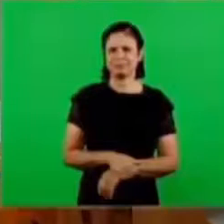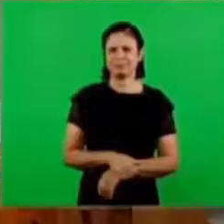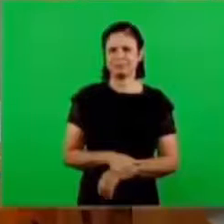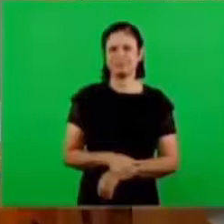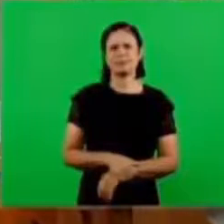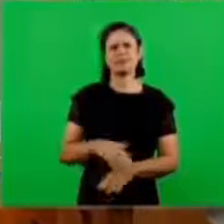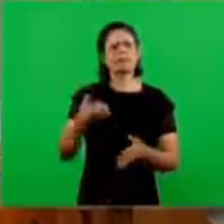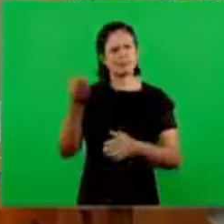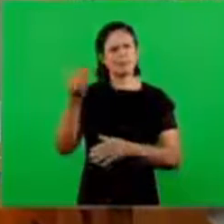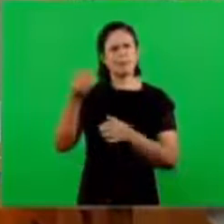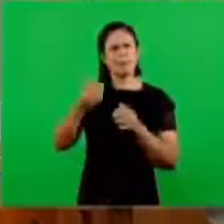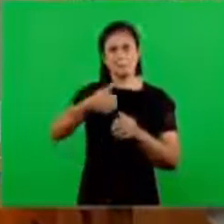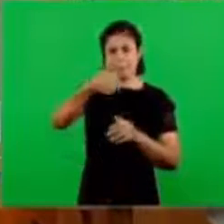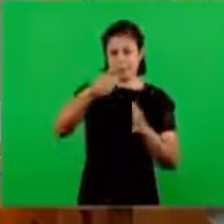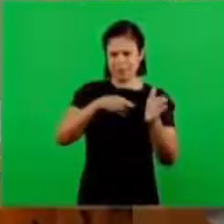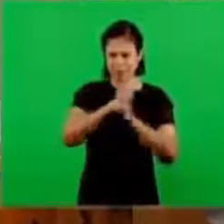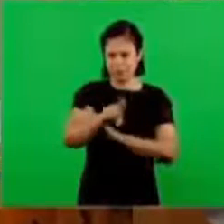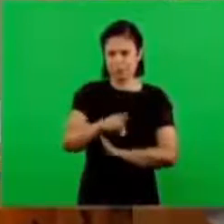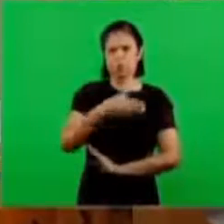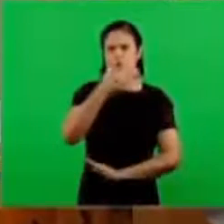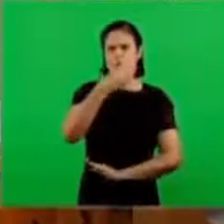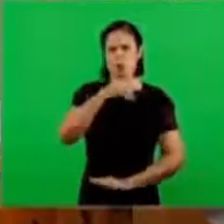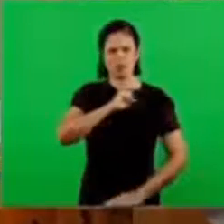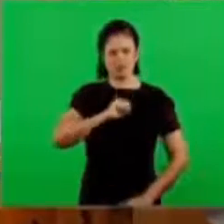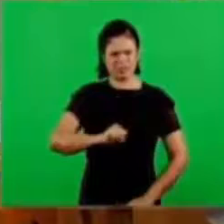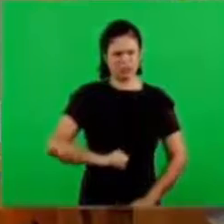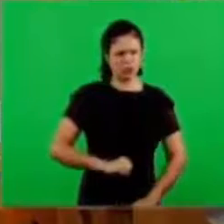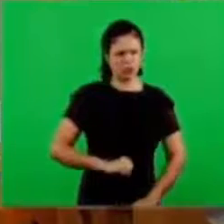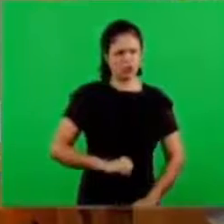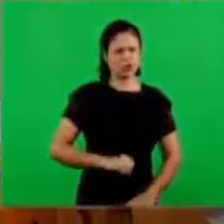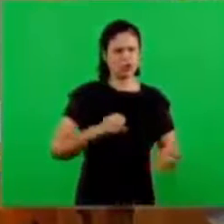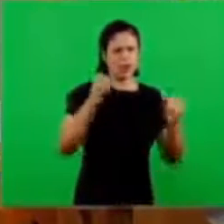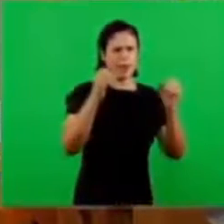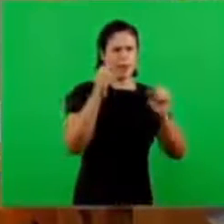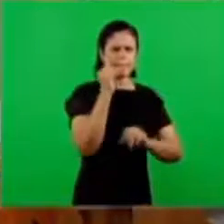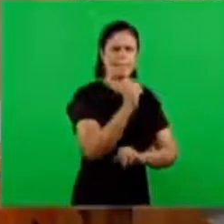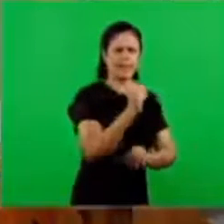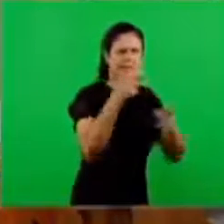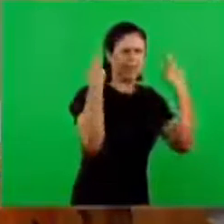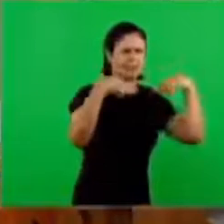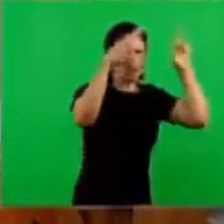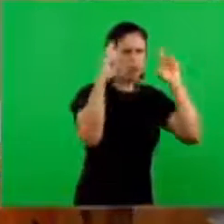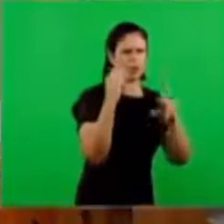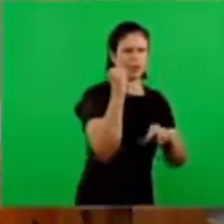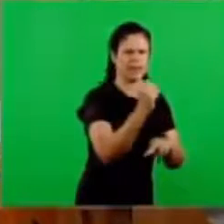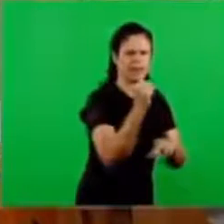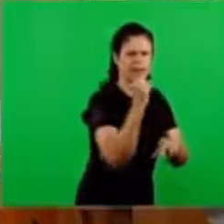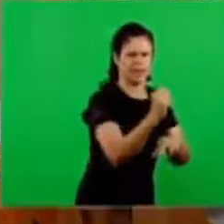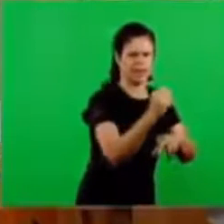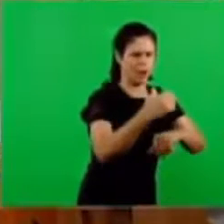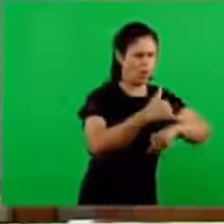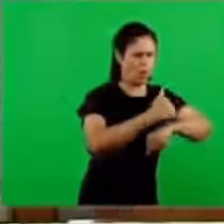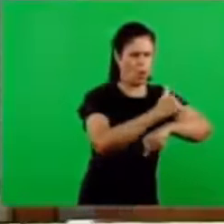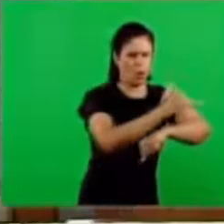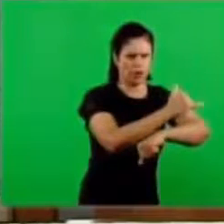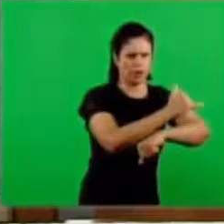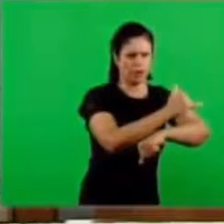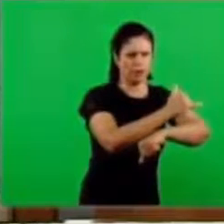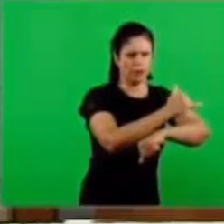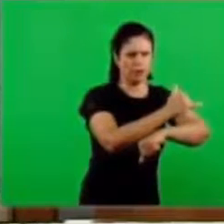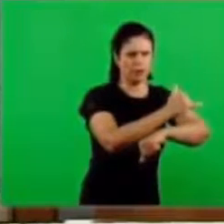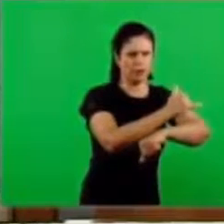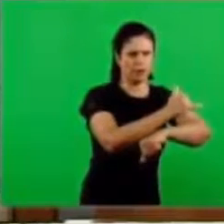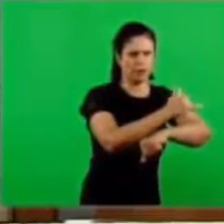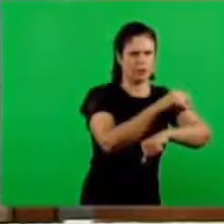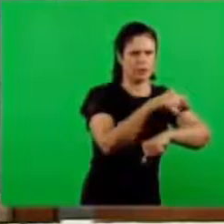Did you know that it was forbidden for the priest to feed off of the fat of the sacrifice? You